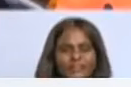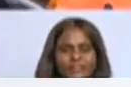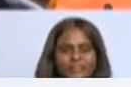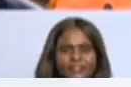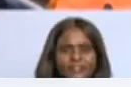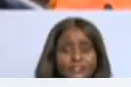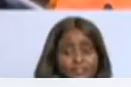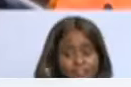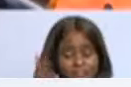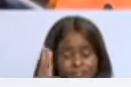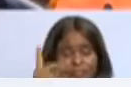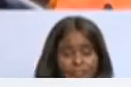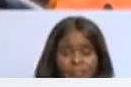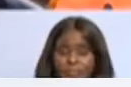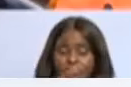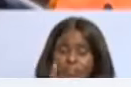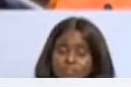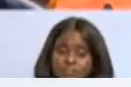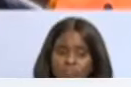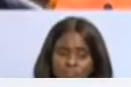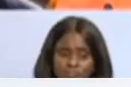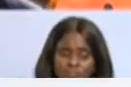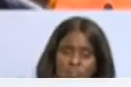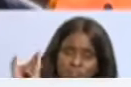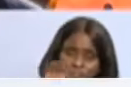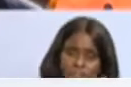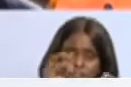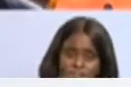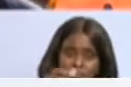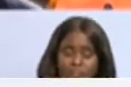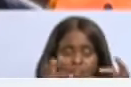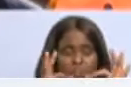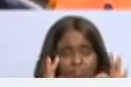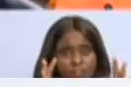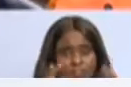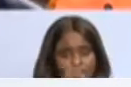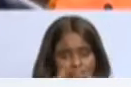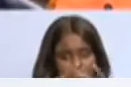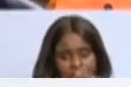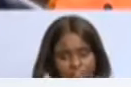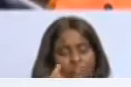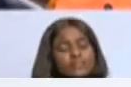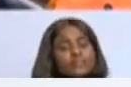This will not only make the airport more efficient, but safer.